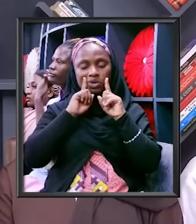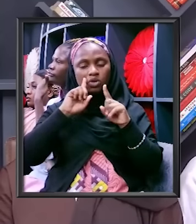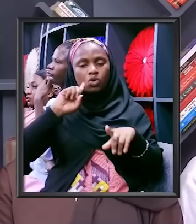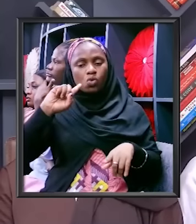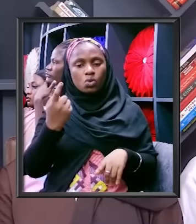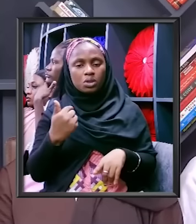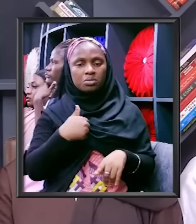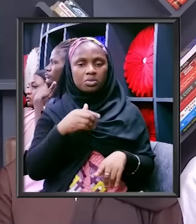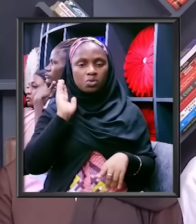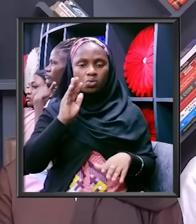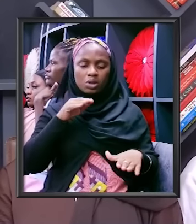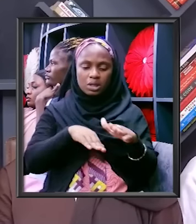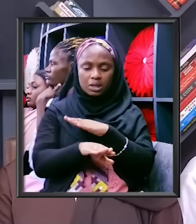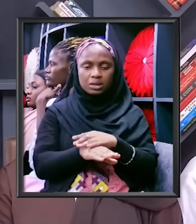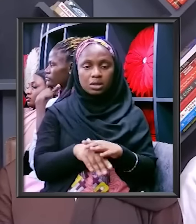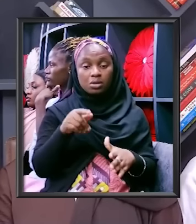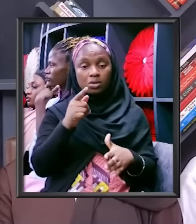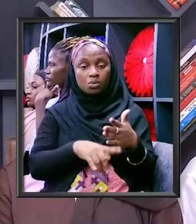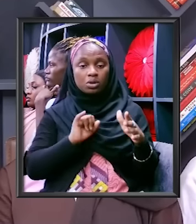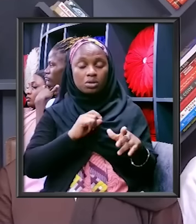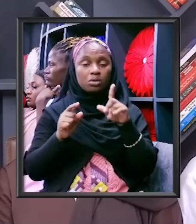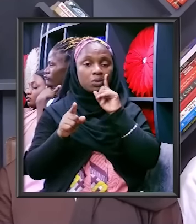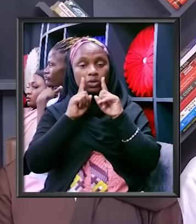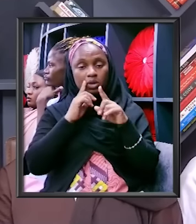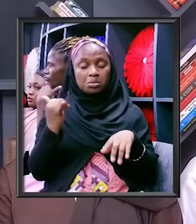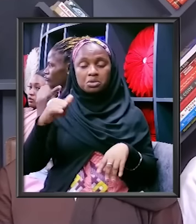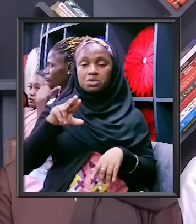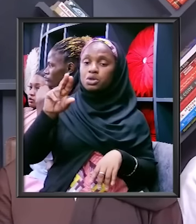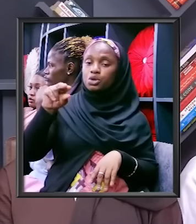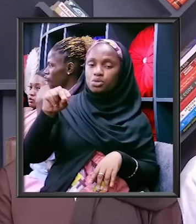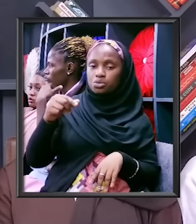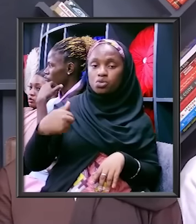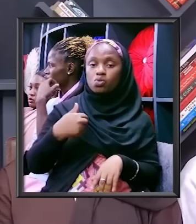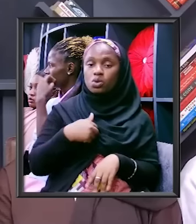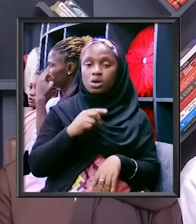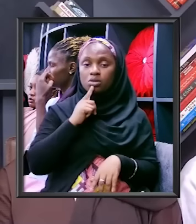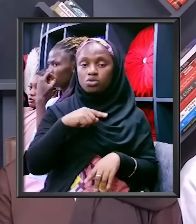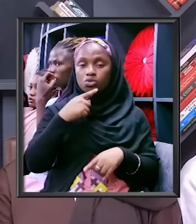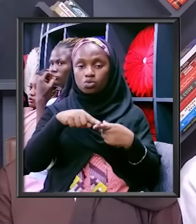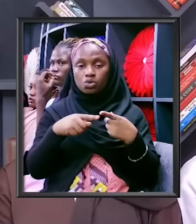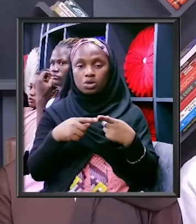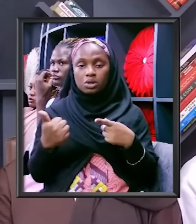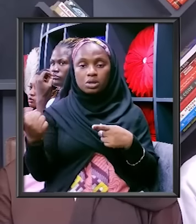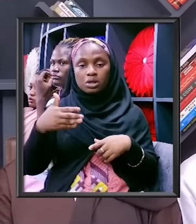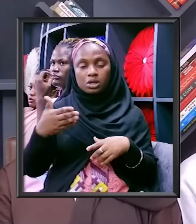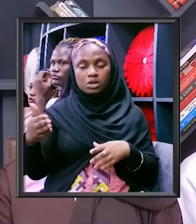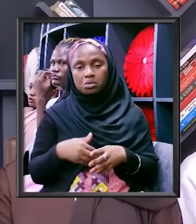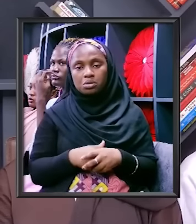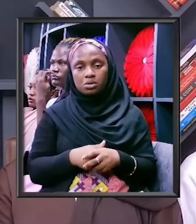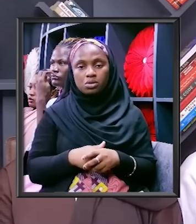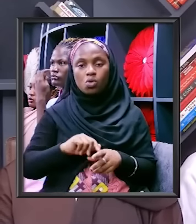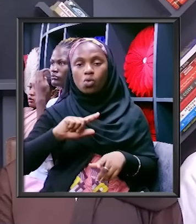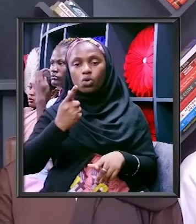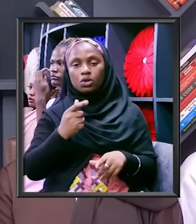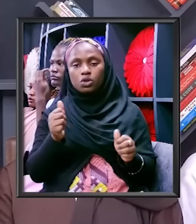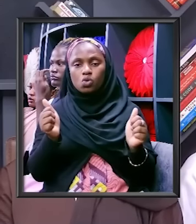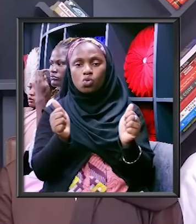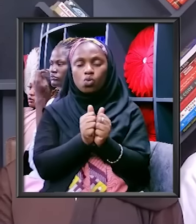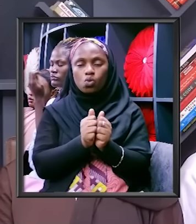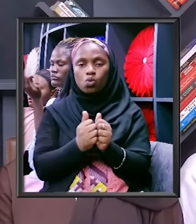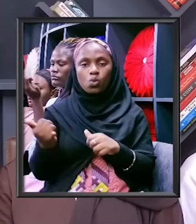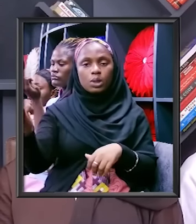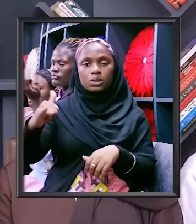president. Wait till I tell them, Kondotan Ike. I say, no, we know they enter anywhere unless with those people. So without